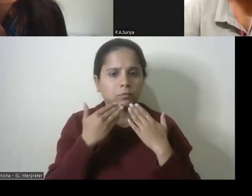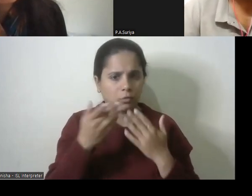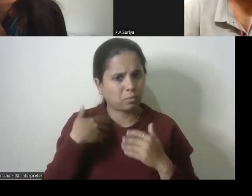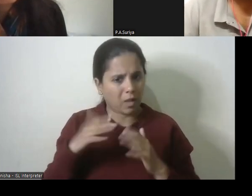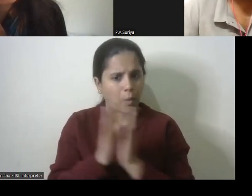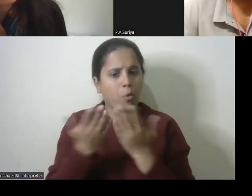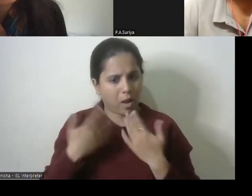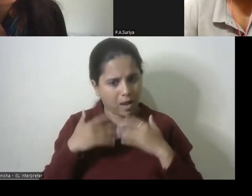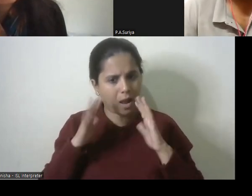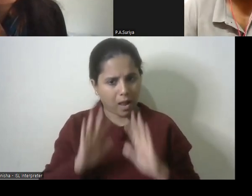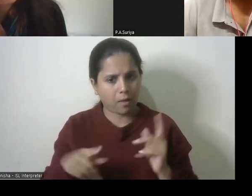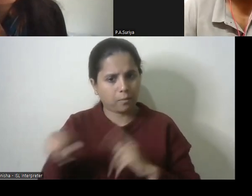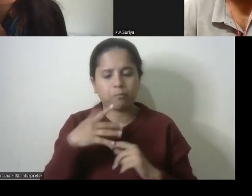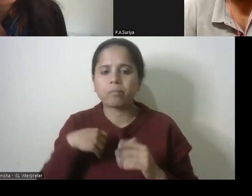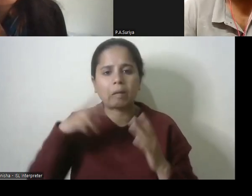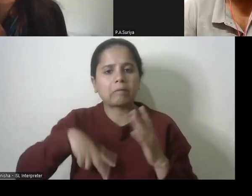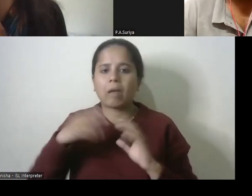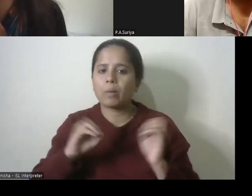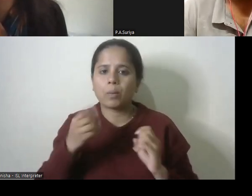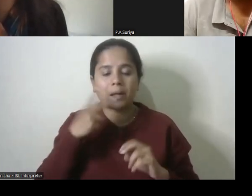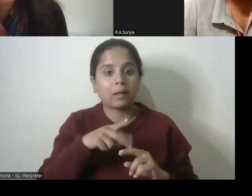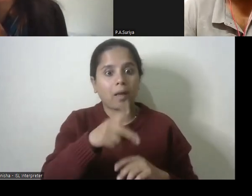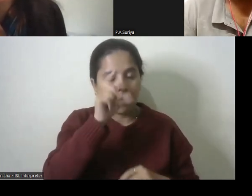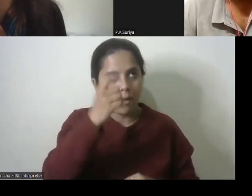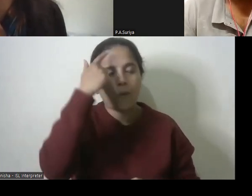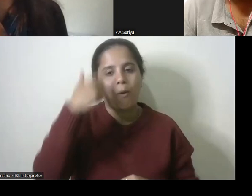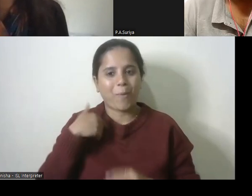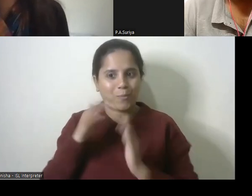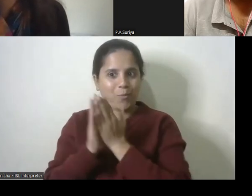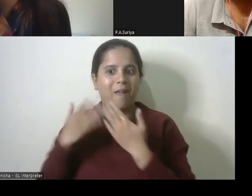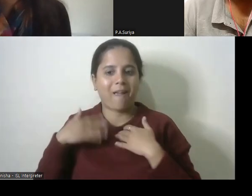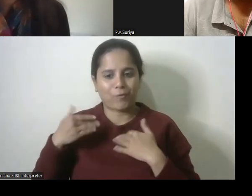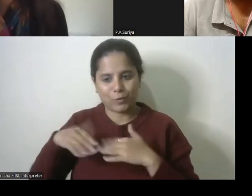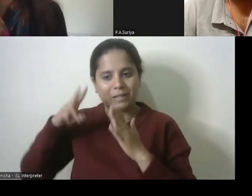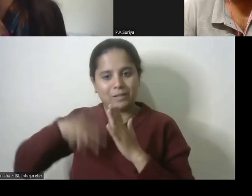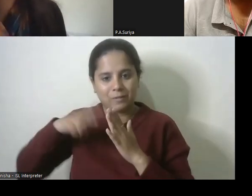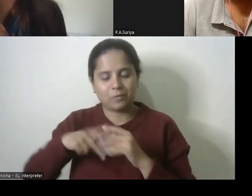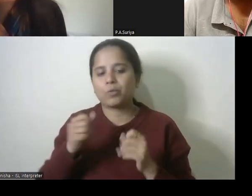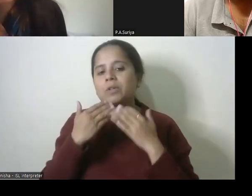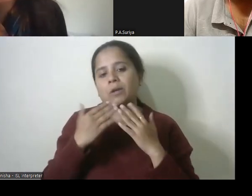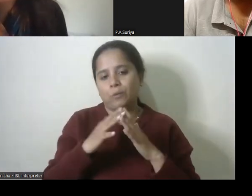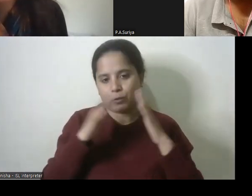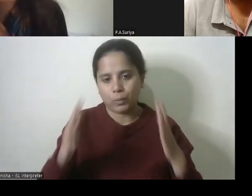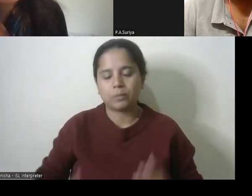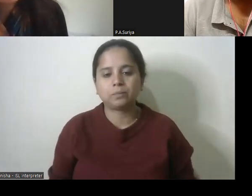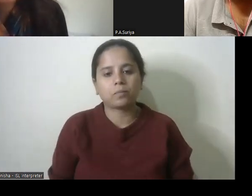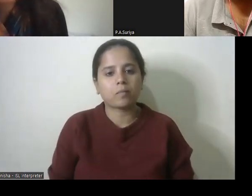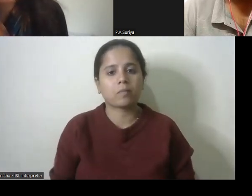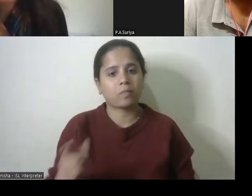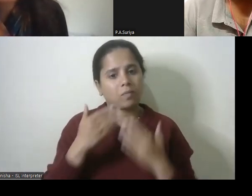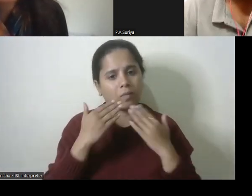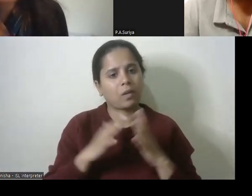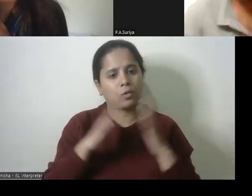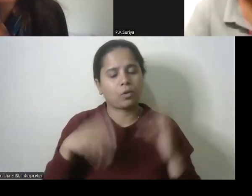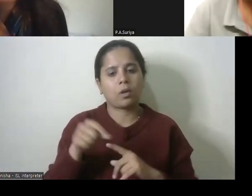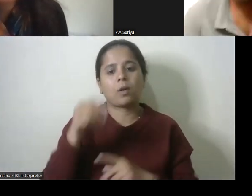have purchased it, but I have not gone through it. Thank you for reminding me. Oh, great. Excellent. Yeah. Okay. Thank you so much,